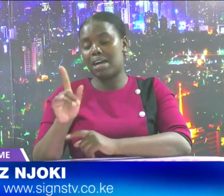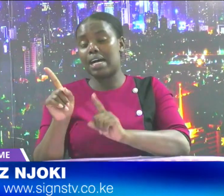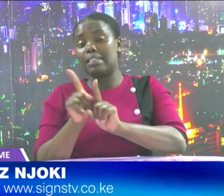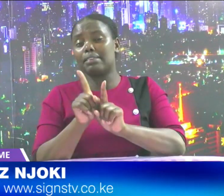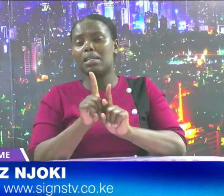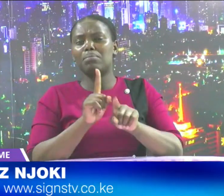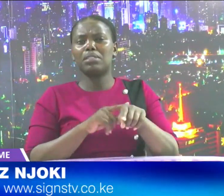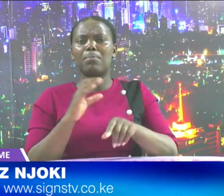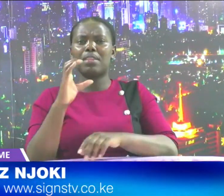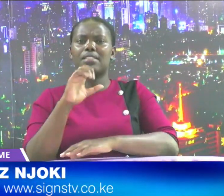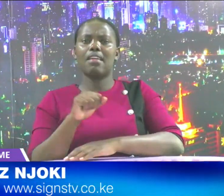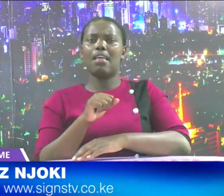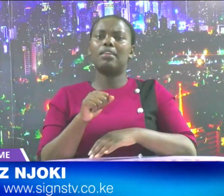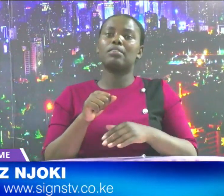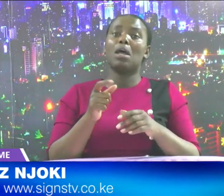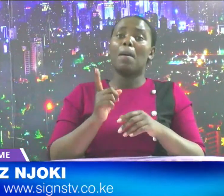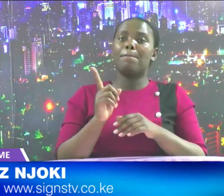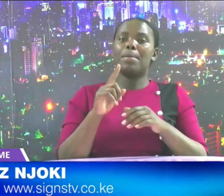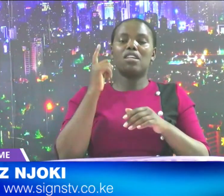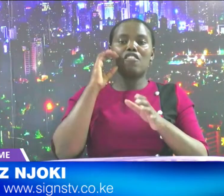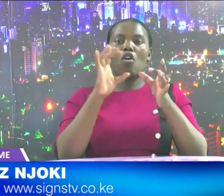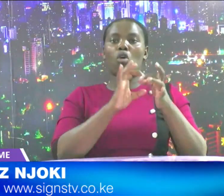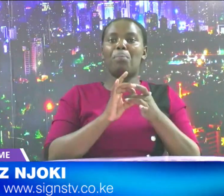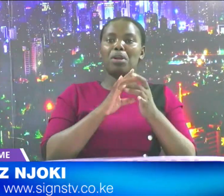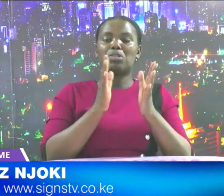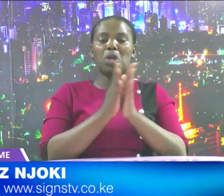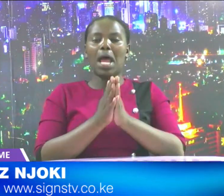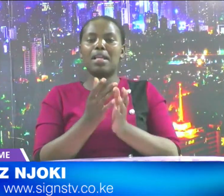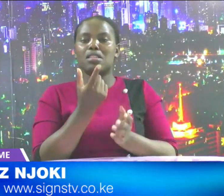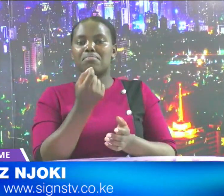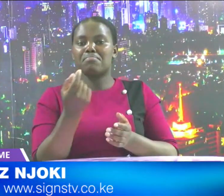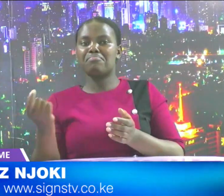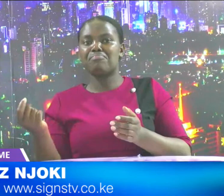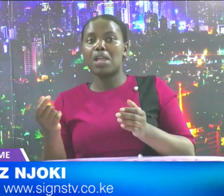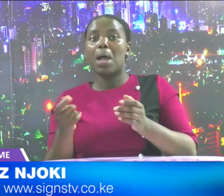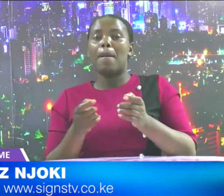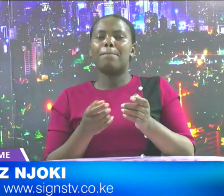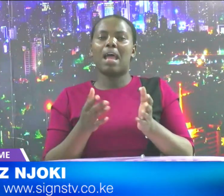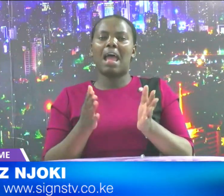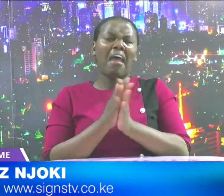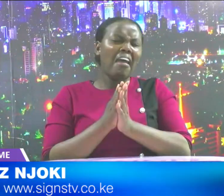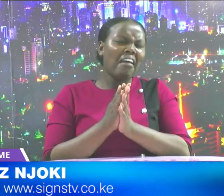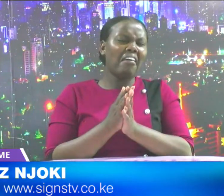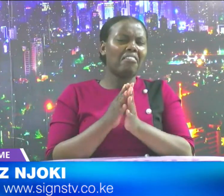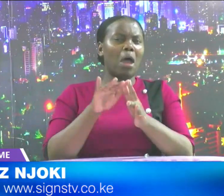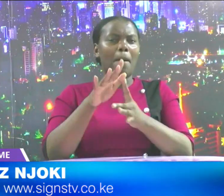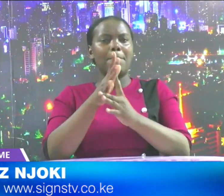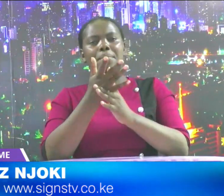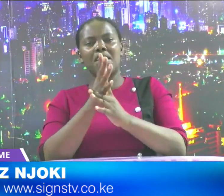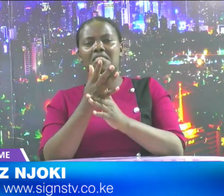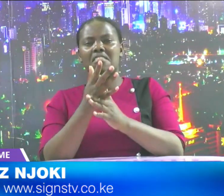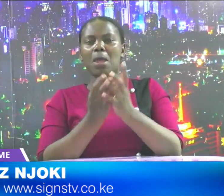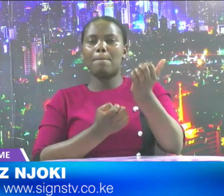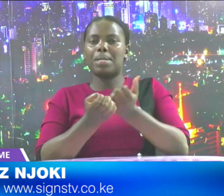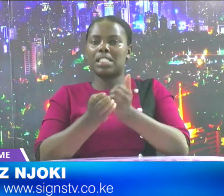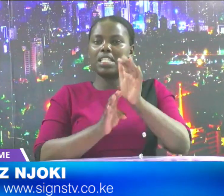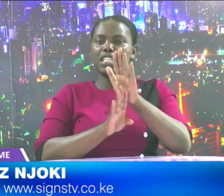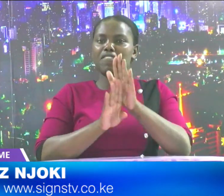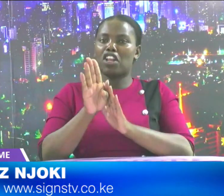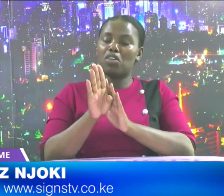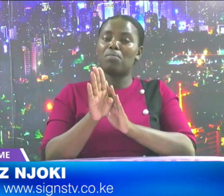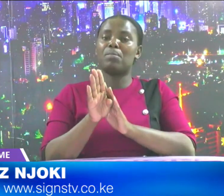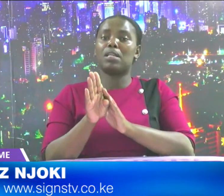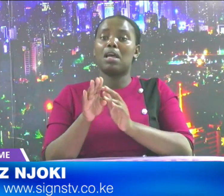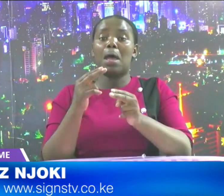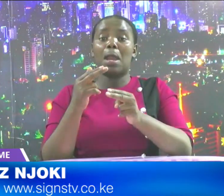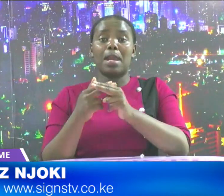and maize, among others. The Cabinet Secretary, Ministry of Cooperatives and Micro, Small and